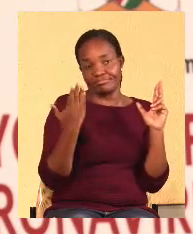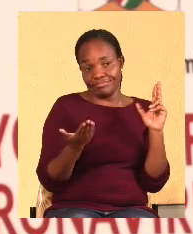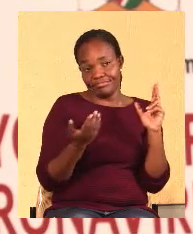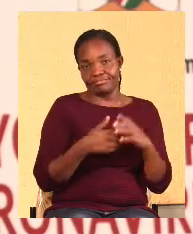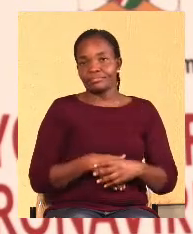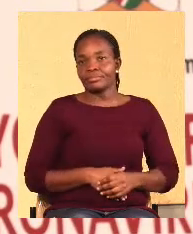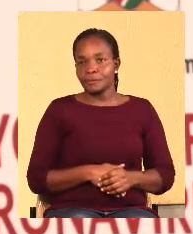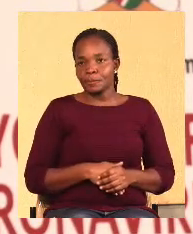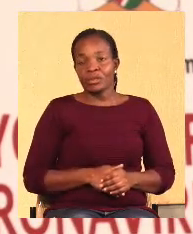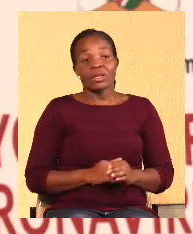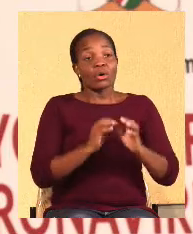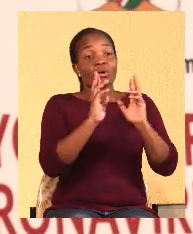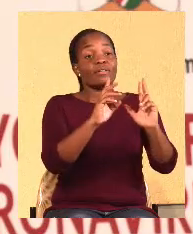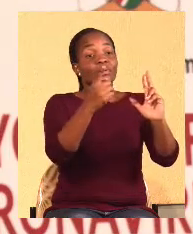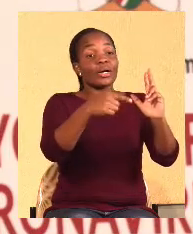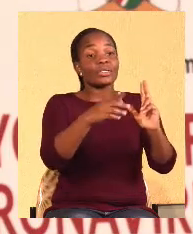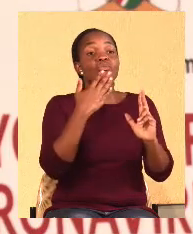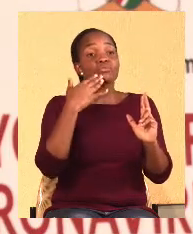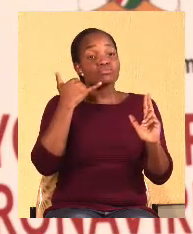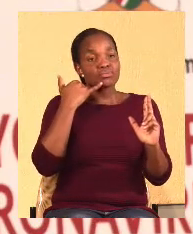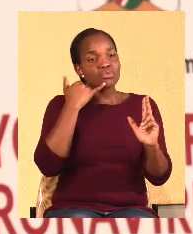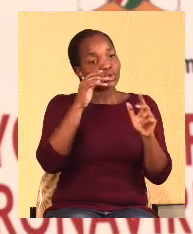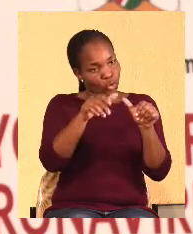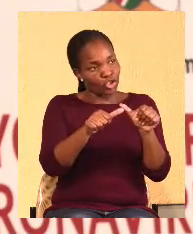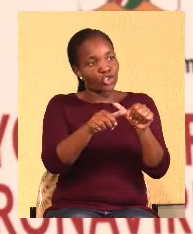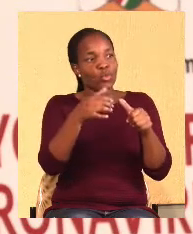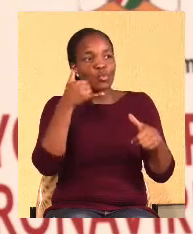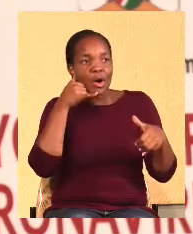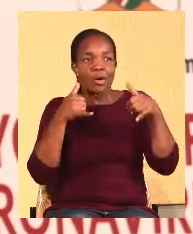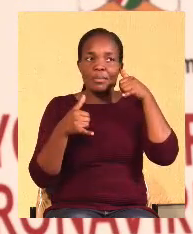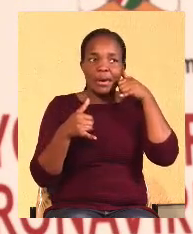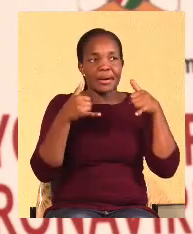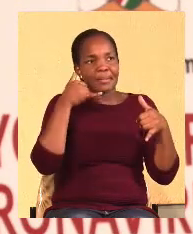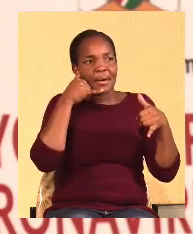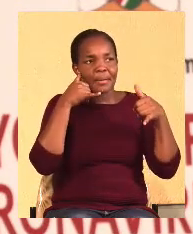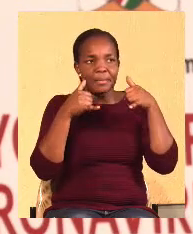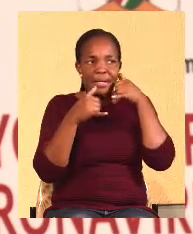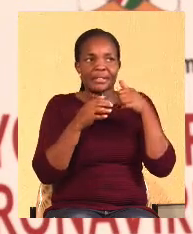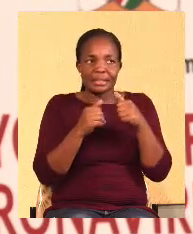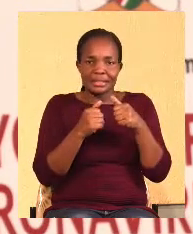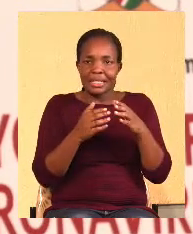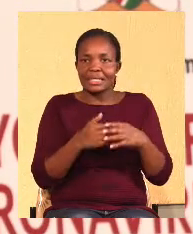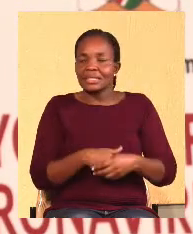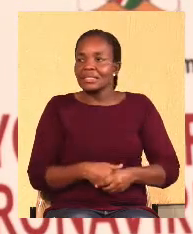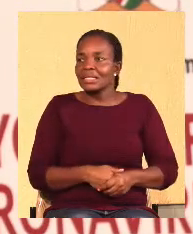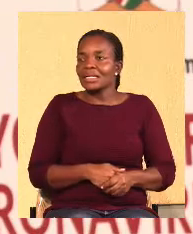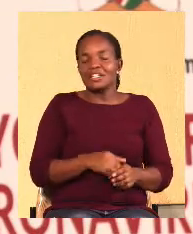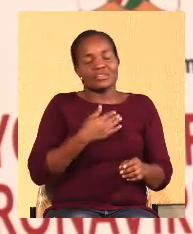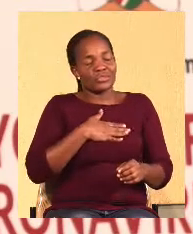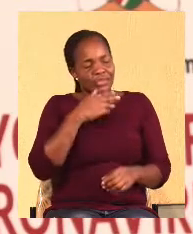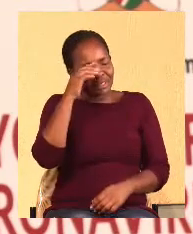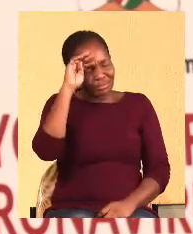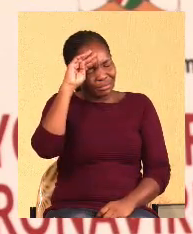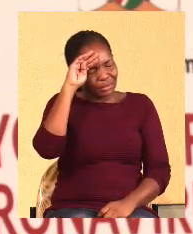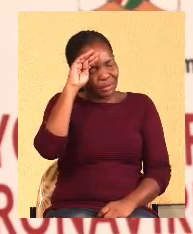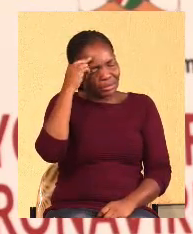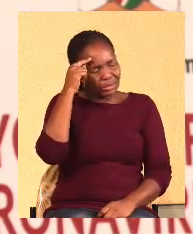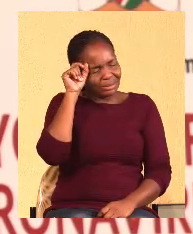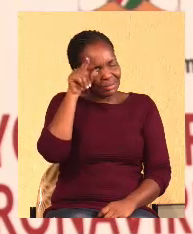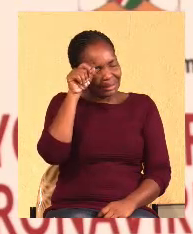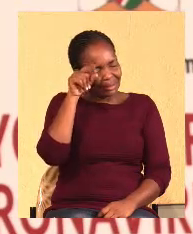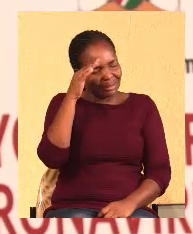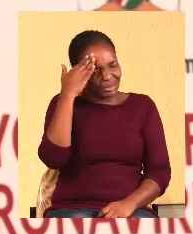And to our callers, keep calling us. If you just start with a headache or a cough, or you